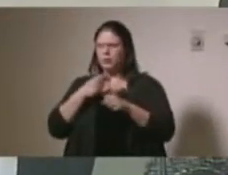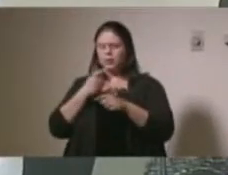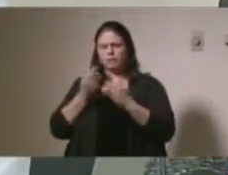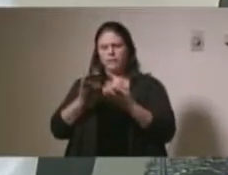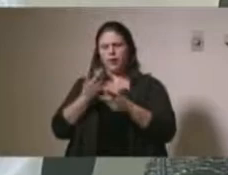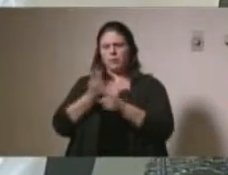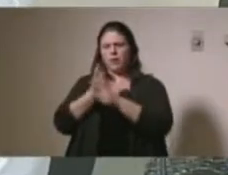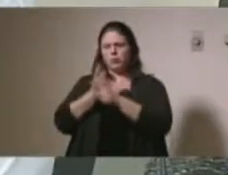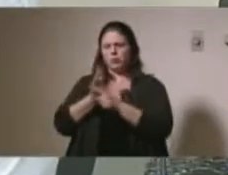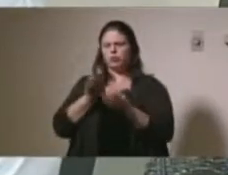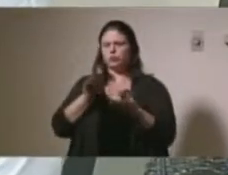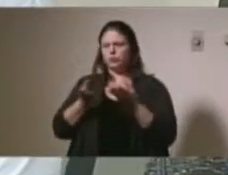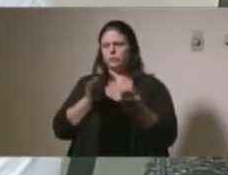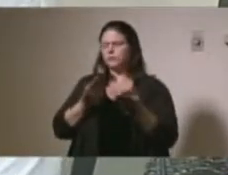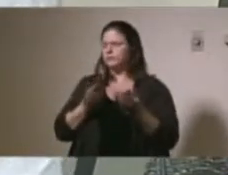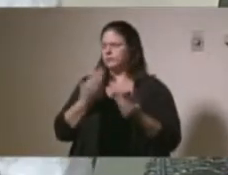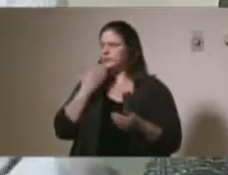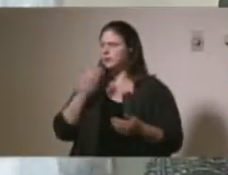service. Thank you.